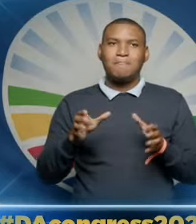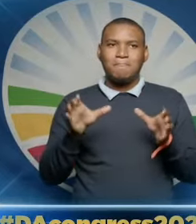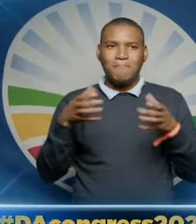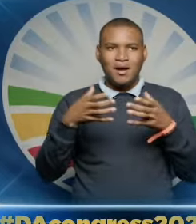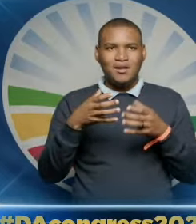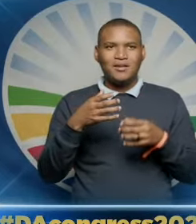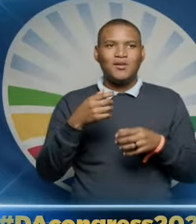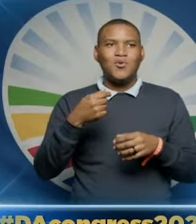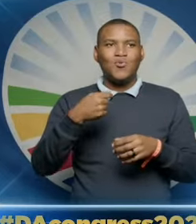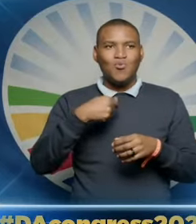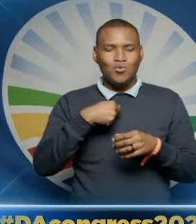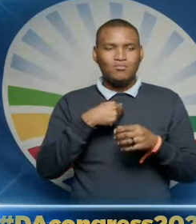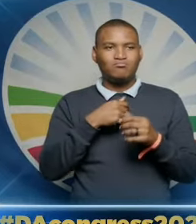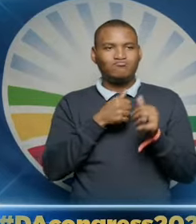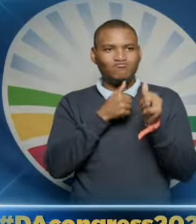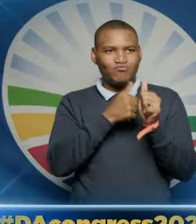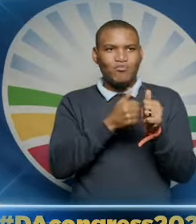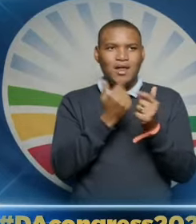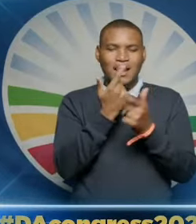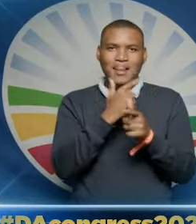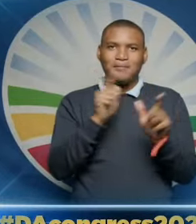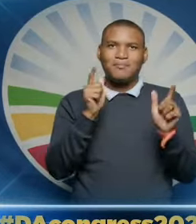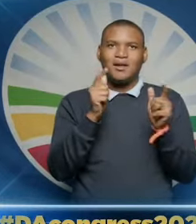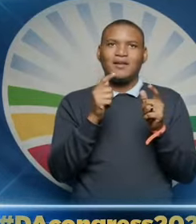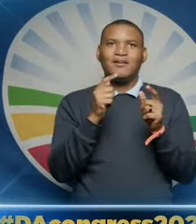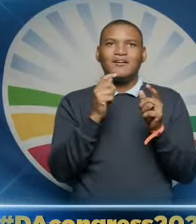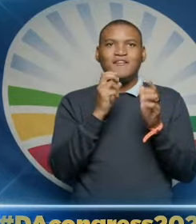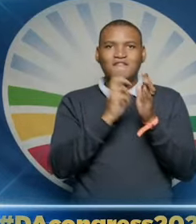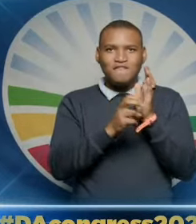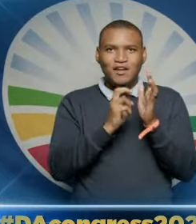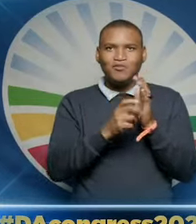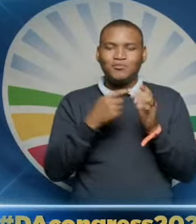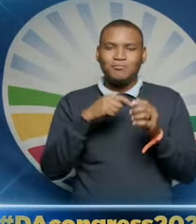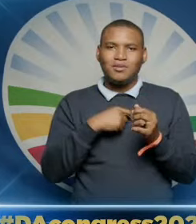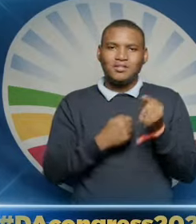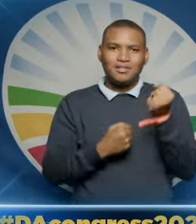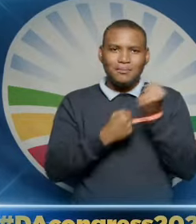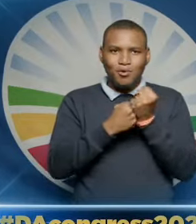to liberal values, and this means we must support and promote free